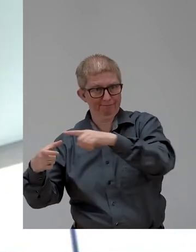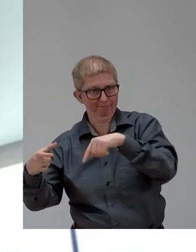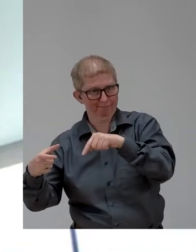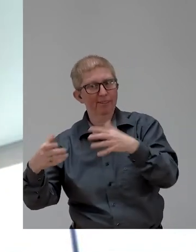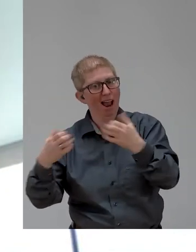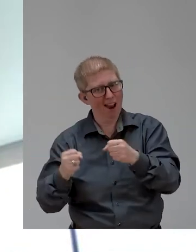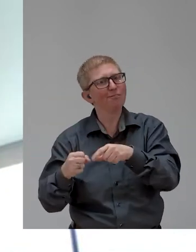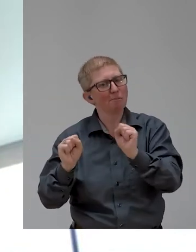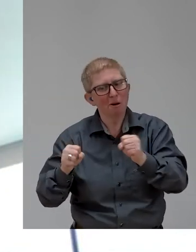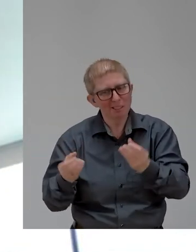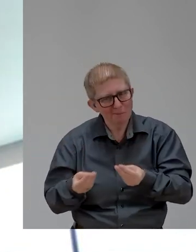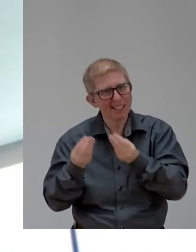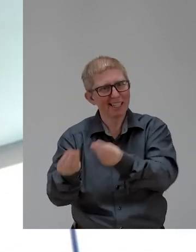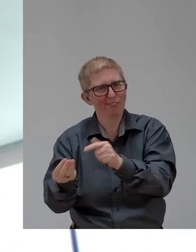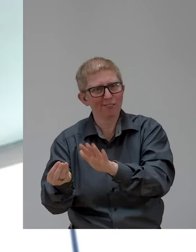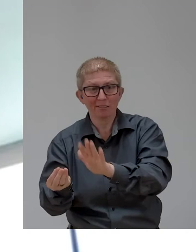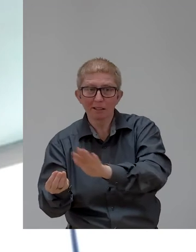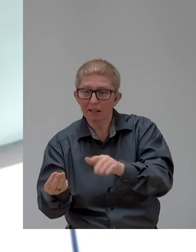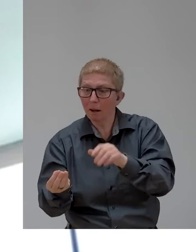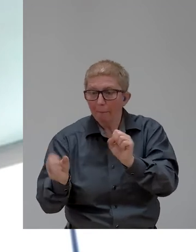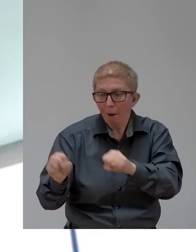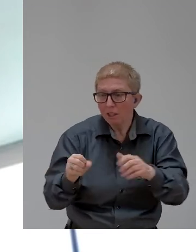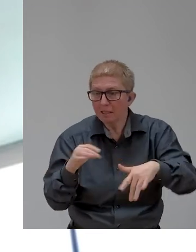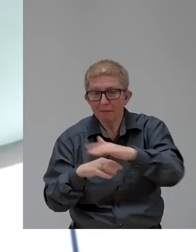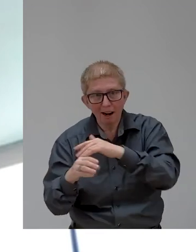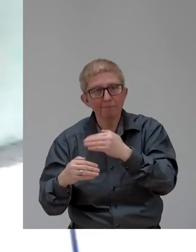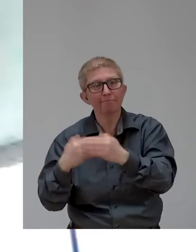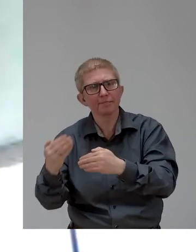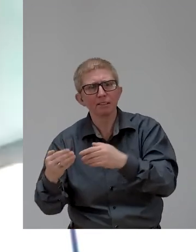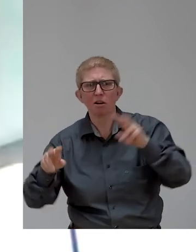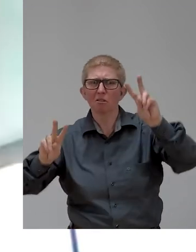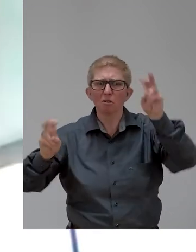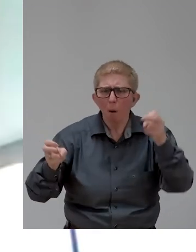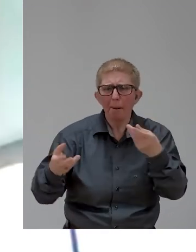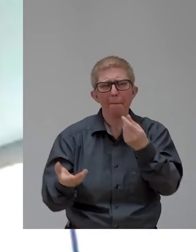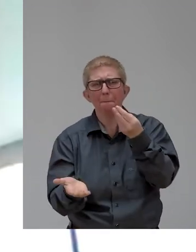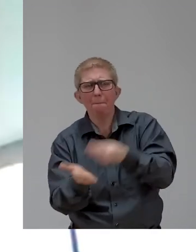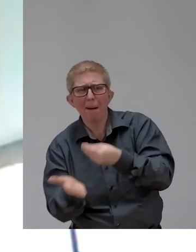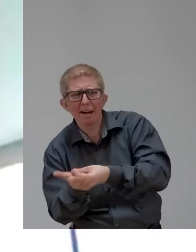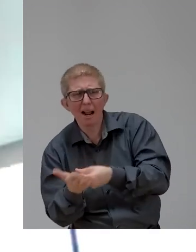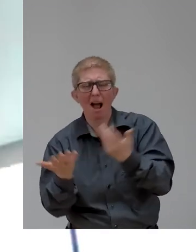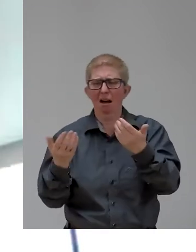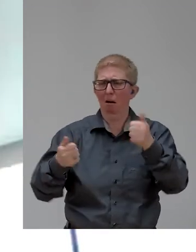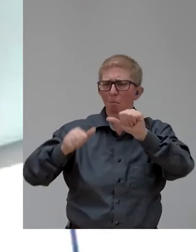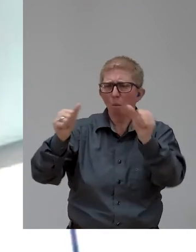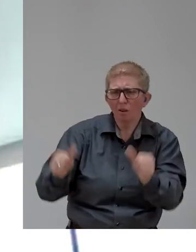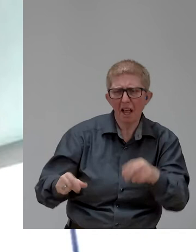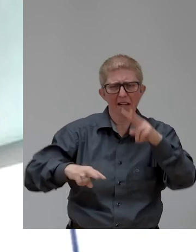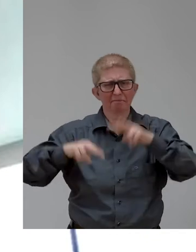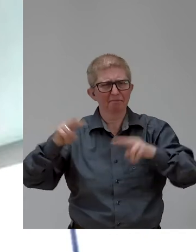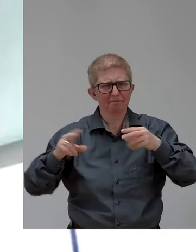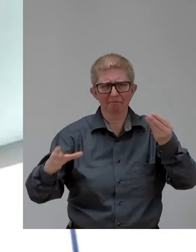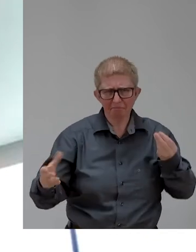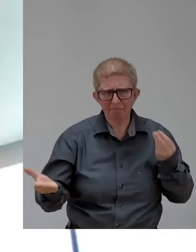to enhance their capacities on pitching, finances, modeling, scaling, and in communicating impact, which is